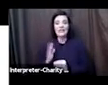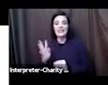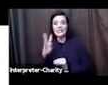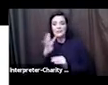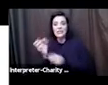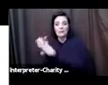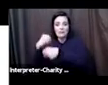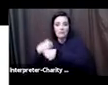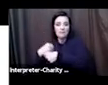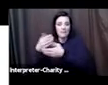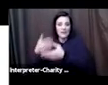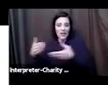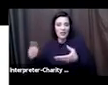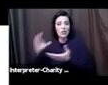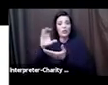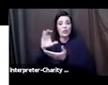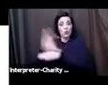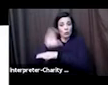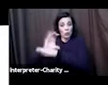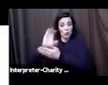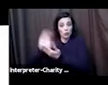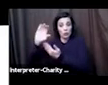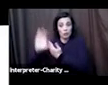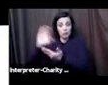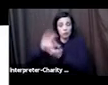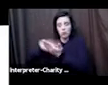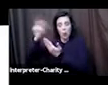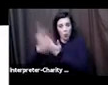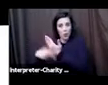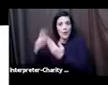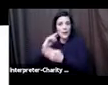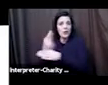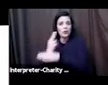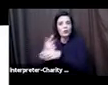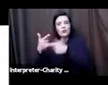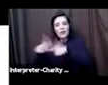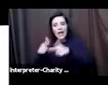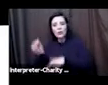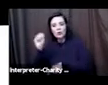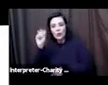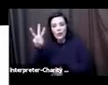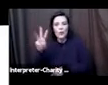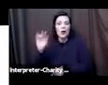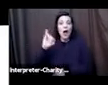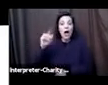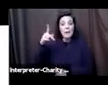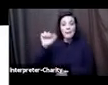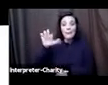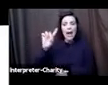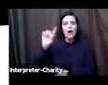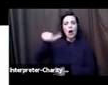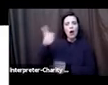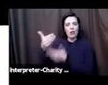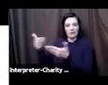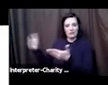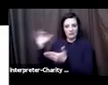So computerized programs that use specialized language software, things like iPads or dedicated devices. So I